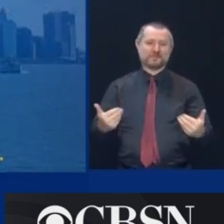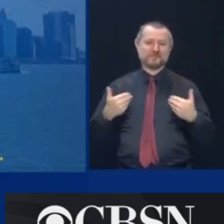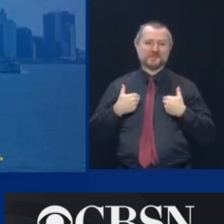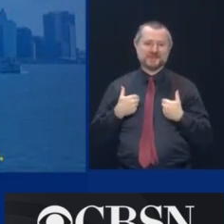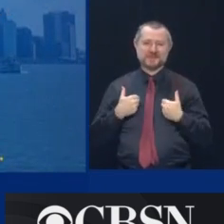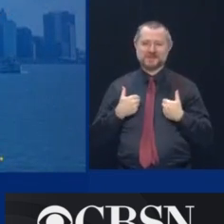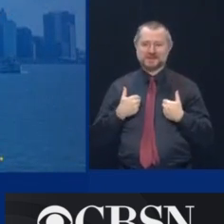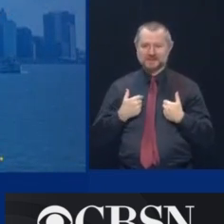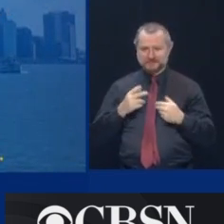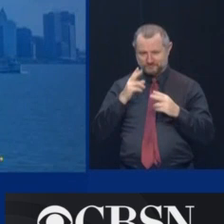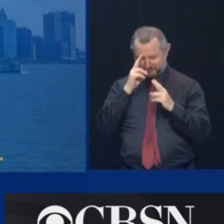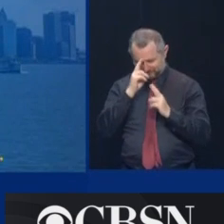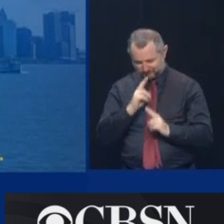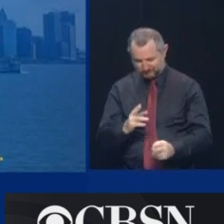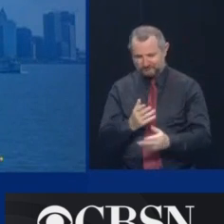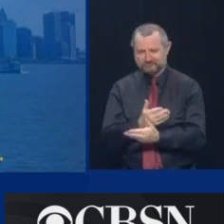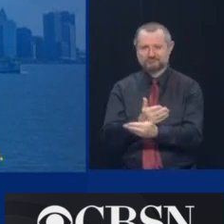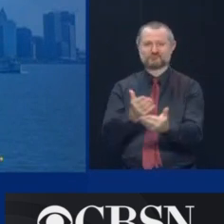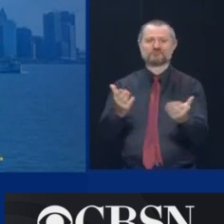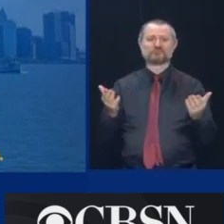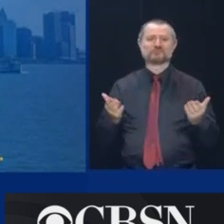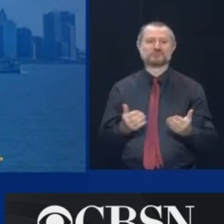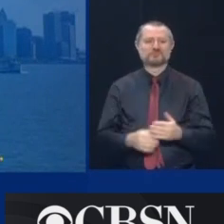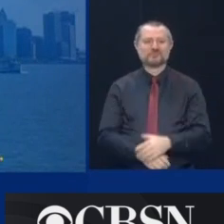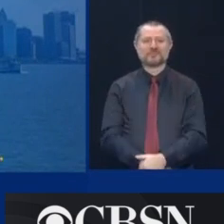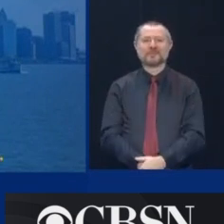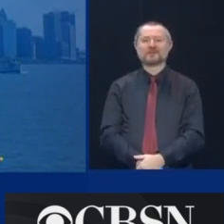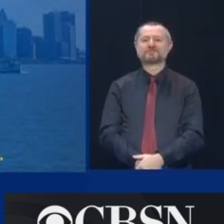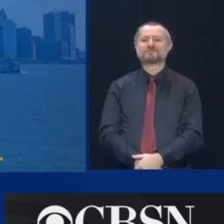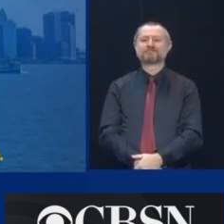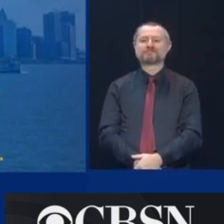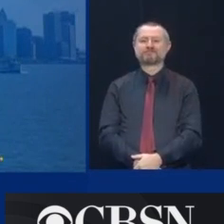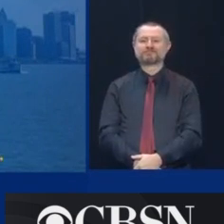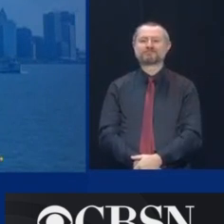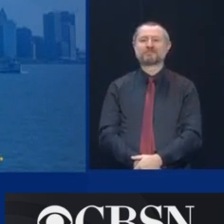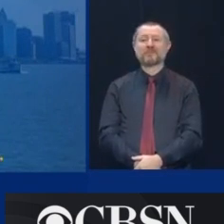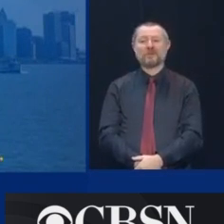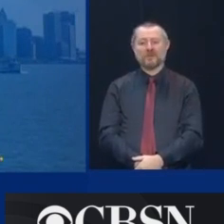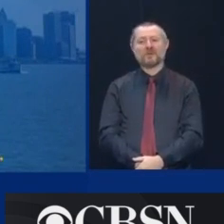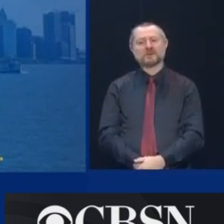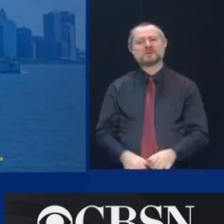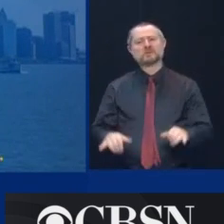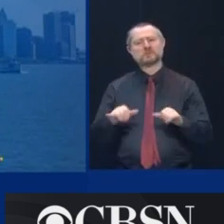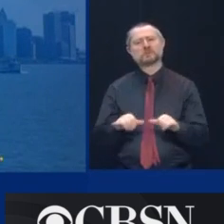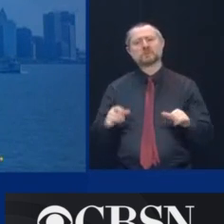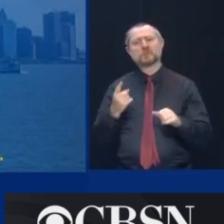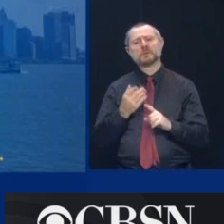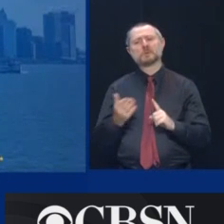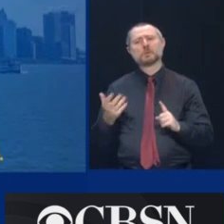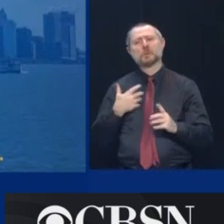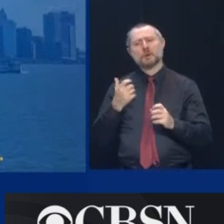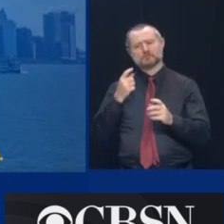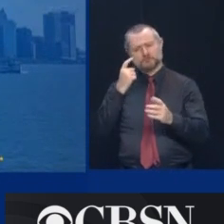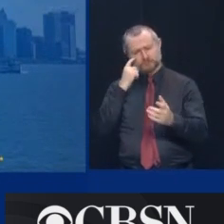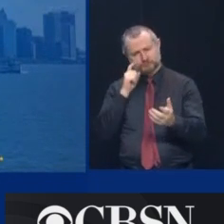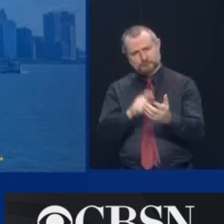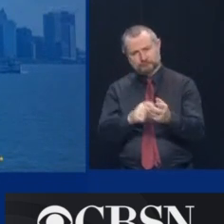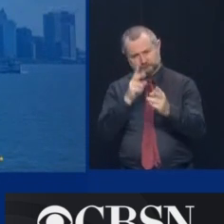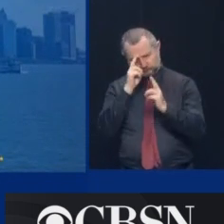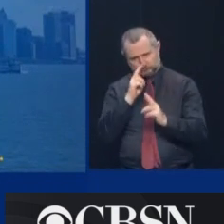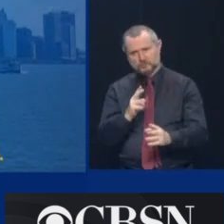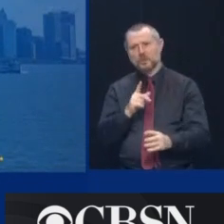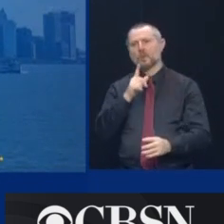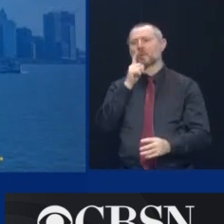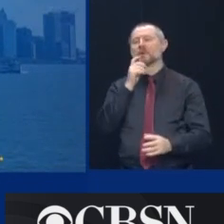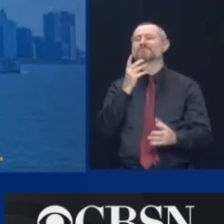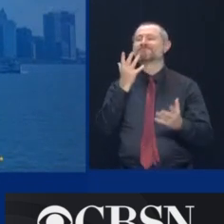this Thanksgiving. And this Thanksgiving, as usual, we remember the less fortunate. But this is a special one,